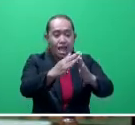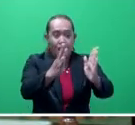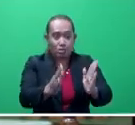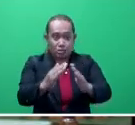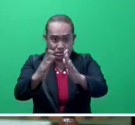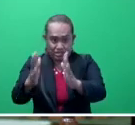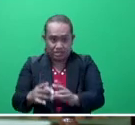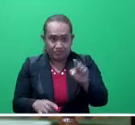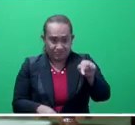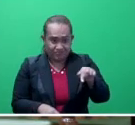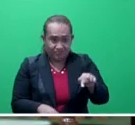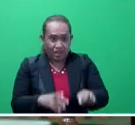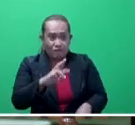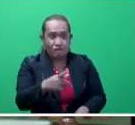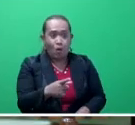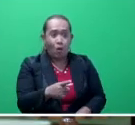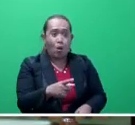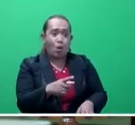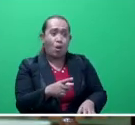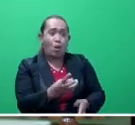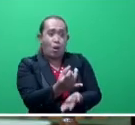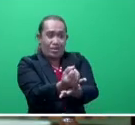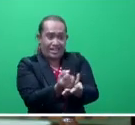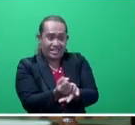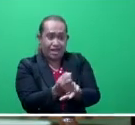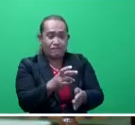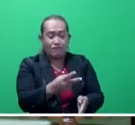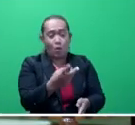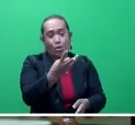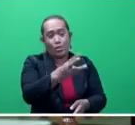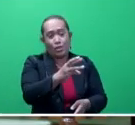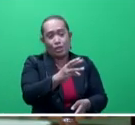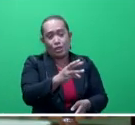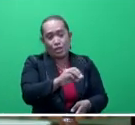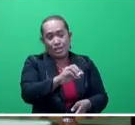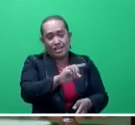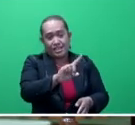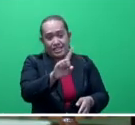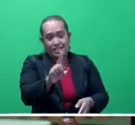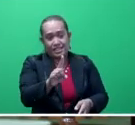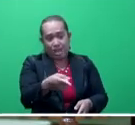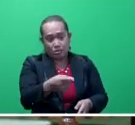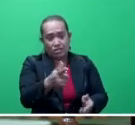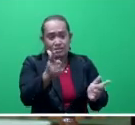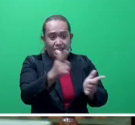less than $30,000, we have been in fact providing for the past number of years a